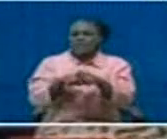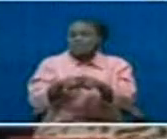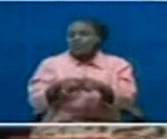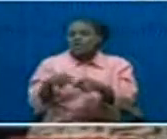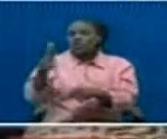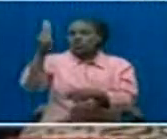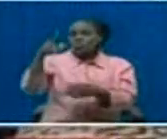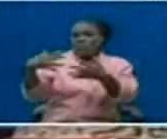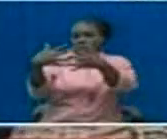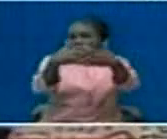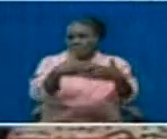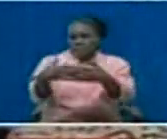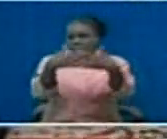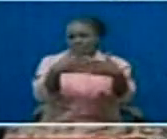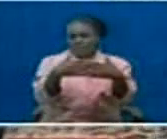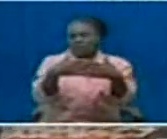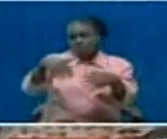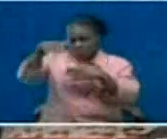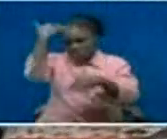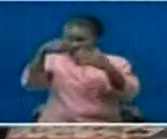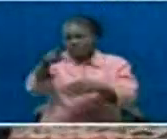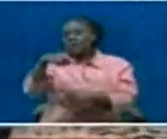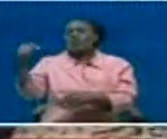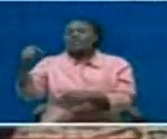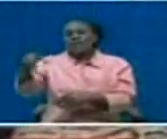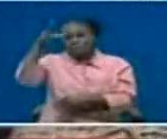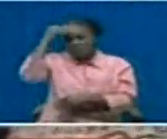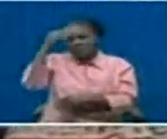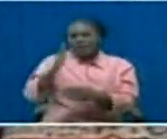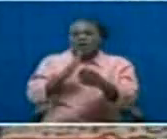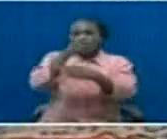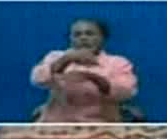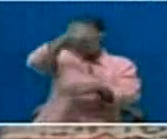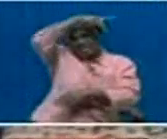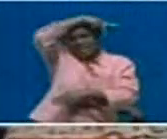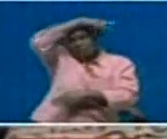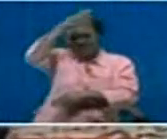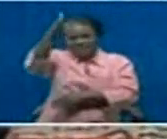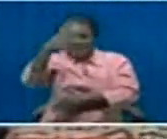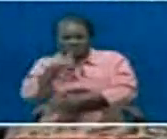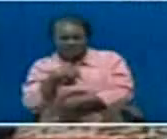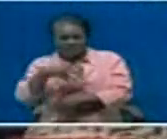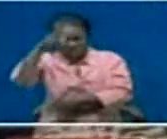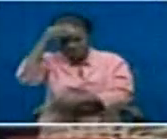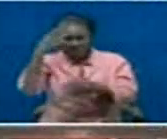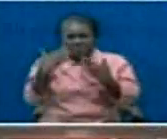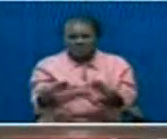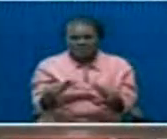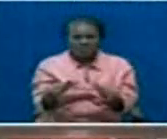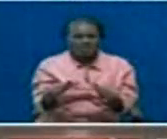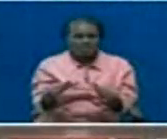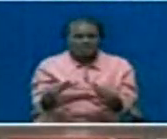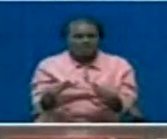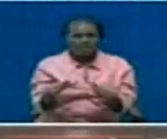U.S. Come on, Marquette. Marquette University. I know it. Yeah, I did my postgraduate there. Come on. Yeah, I went there. Yeah. Did you wear this stuff over there?